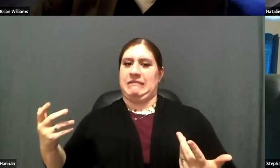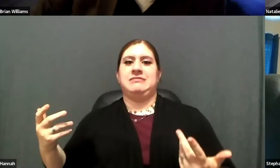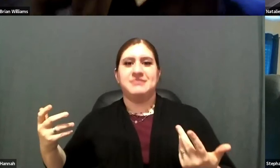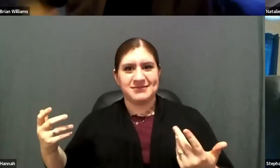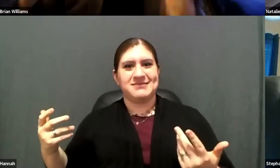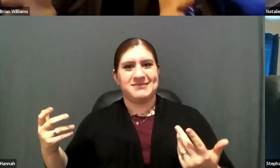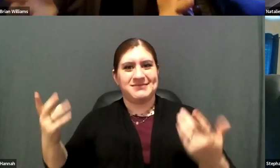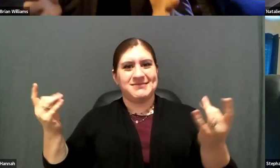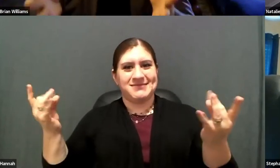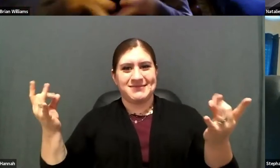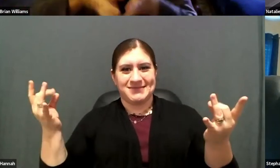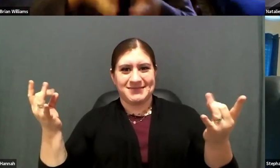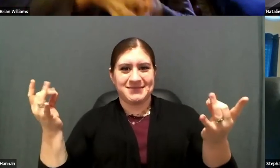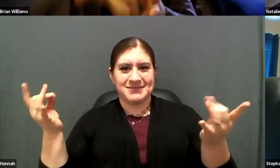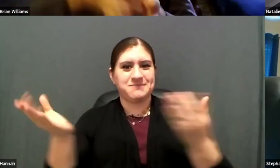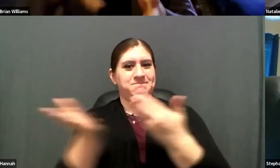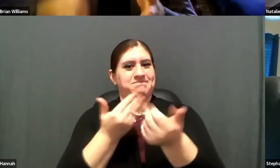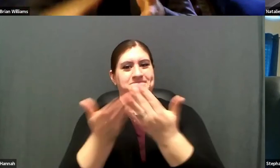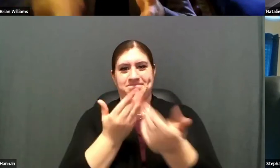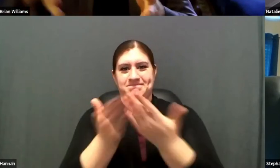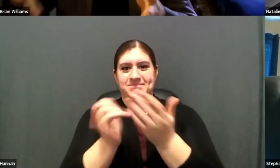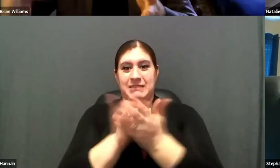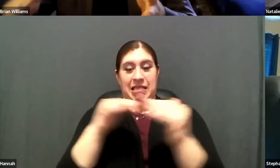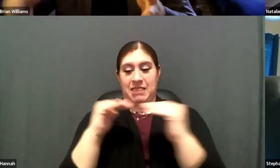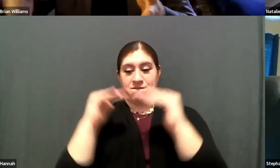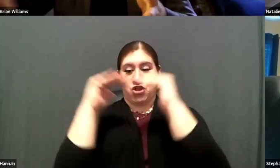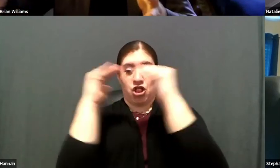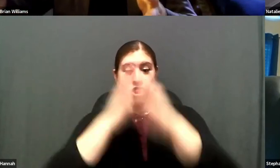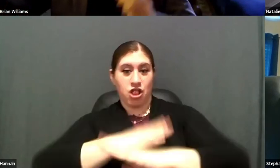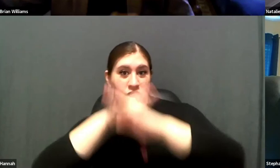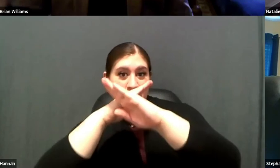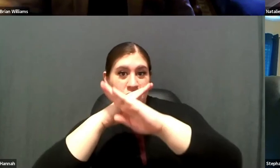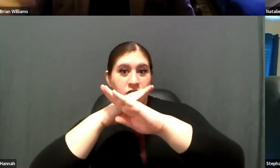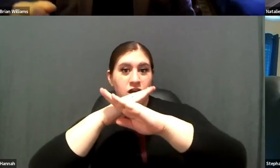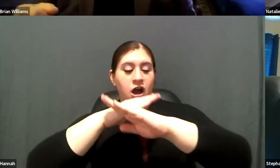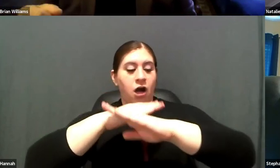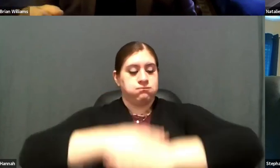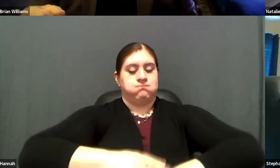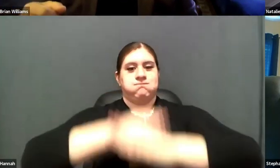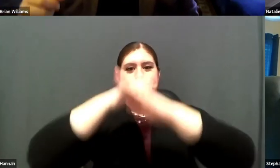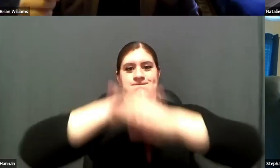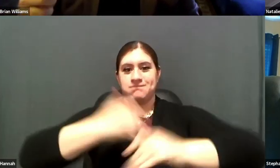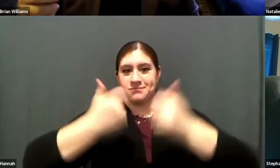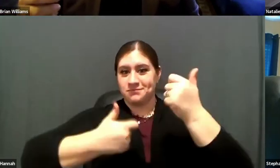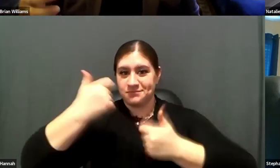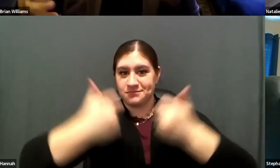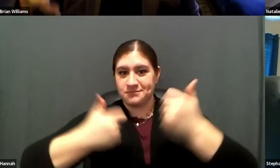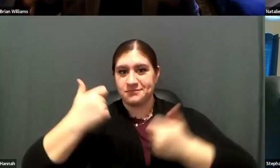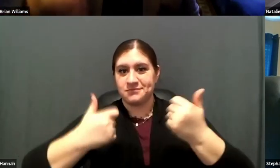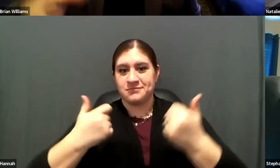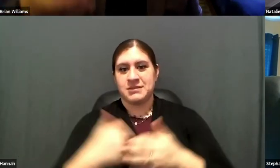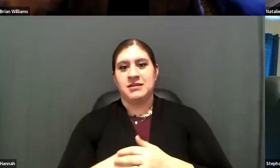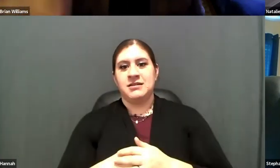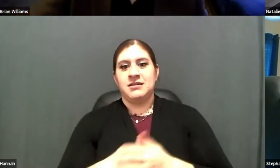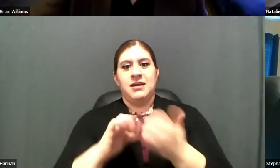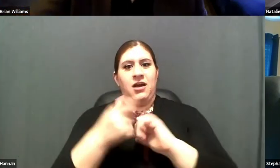Yeah. Regardless of the level of protection that's provided in those protective orders, how